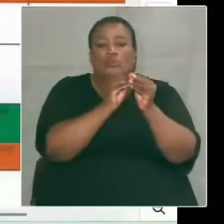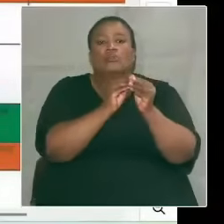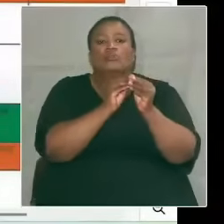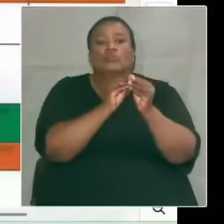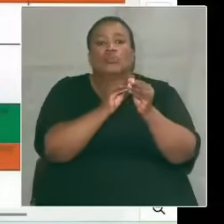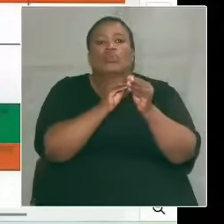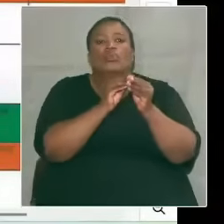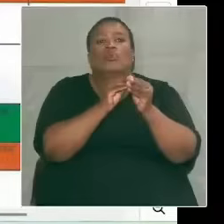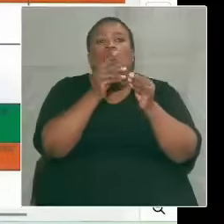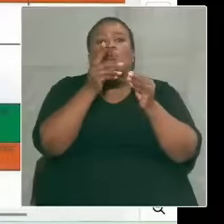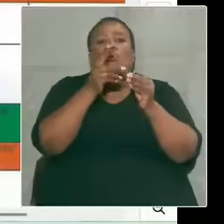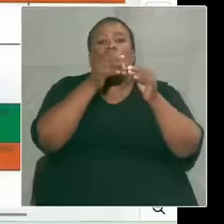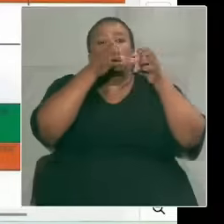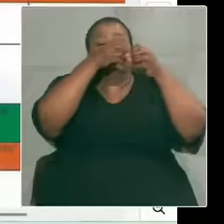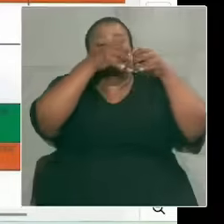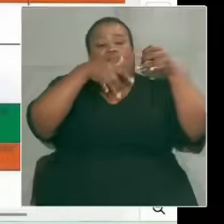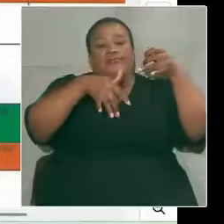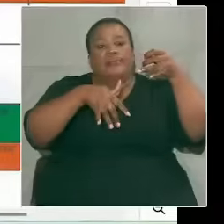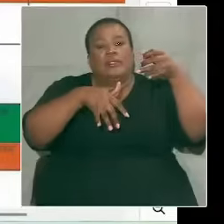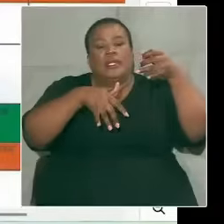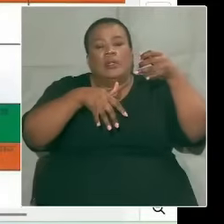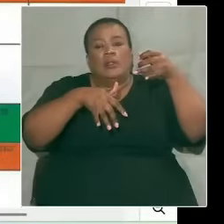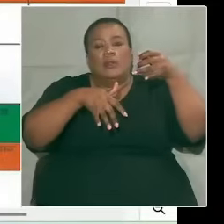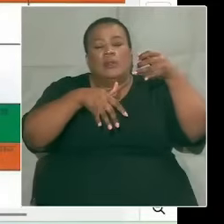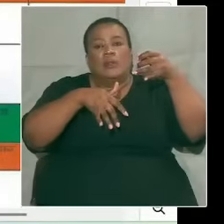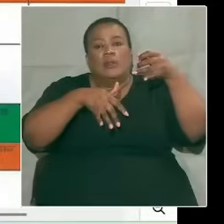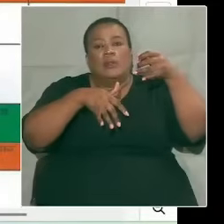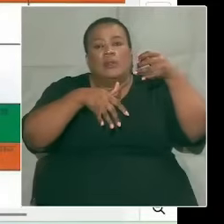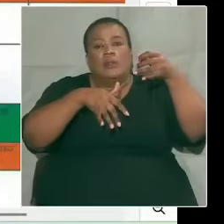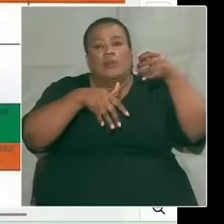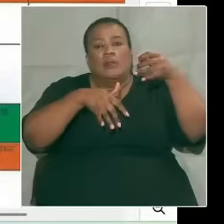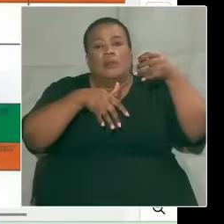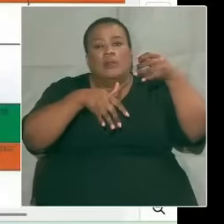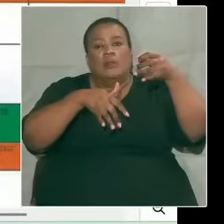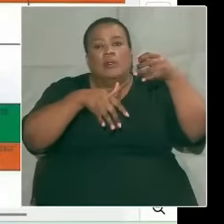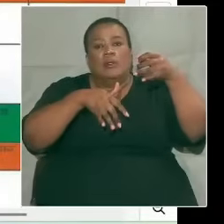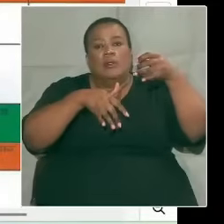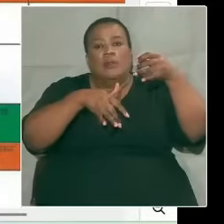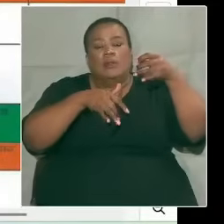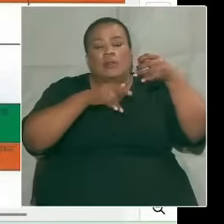the breakdown comes